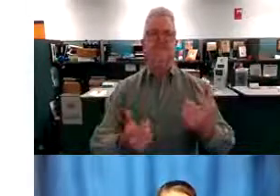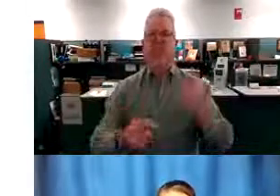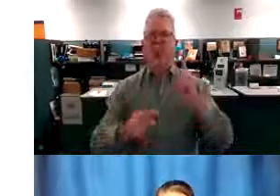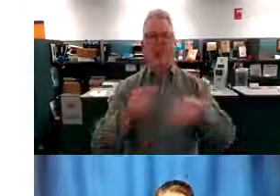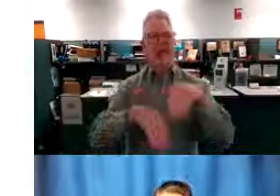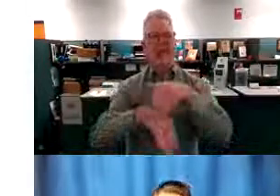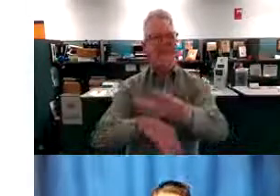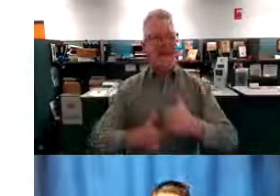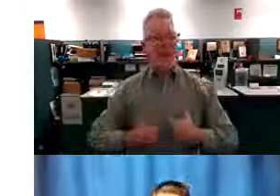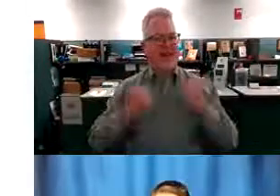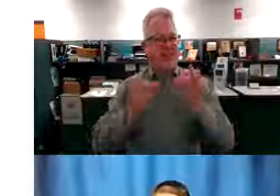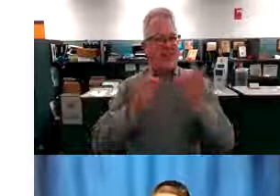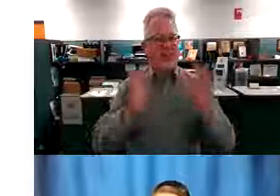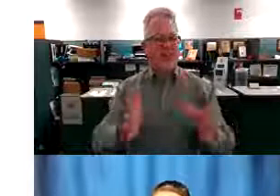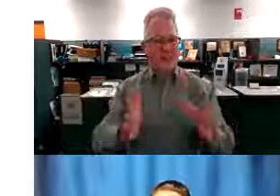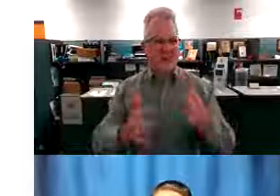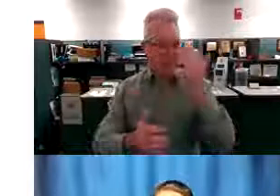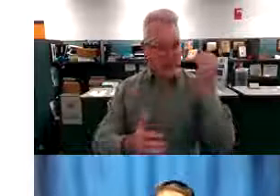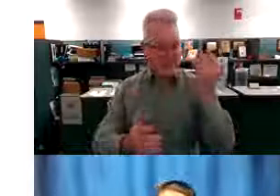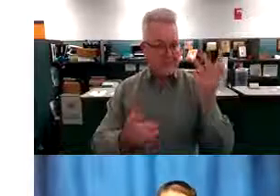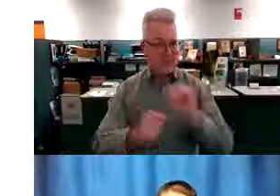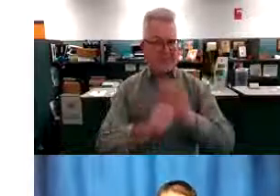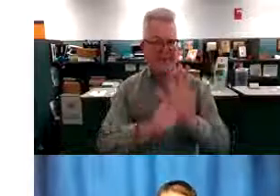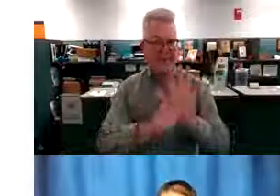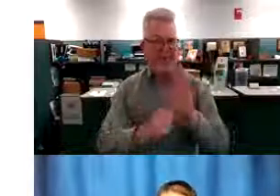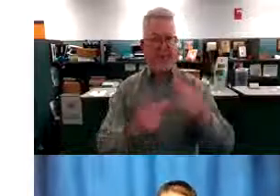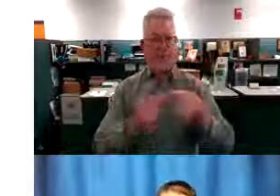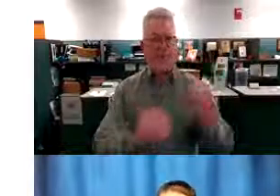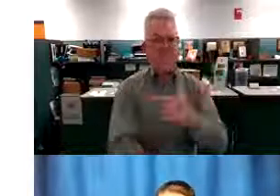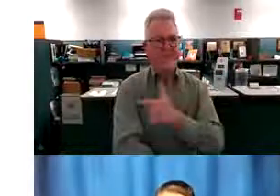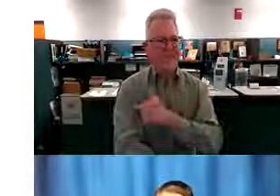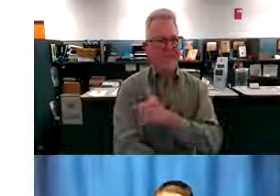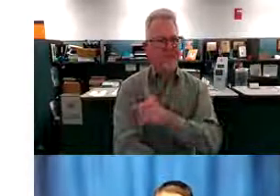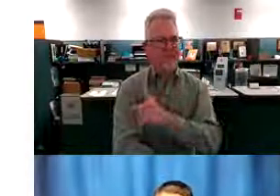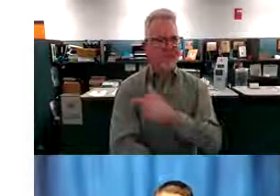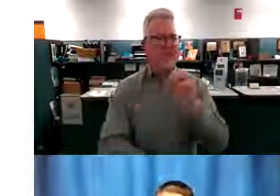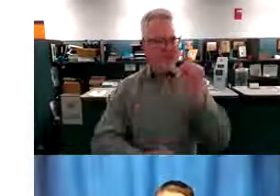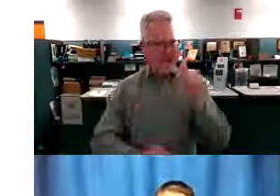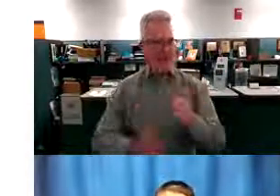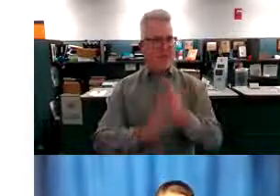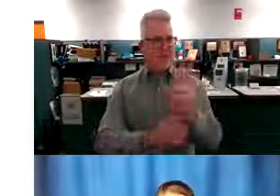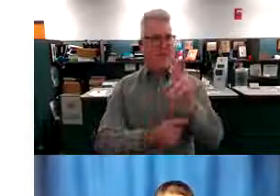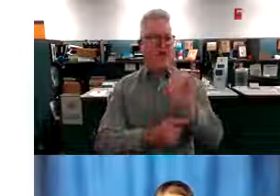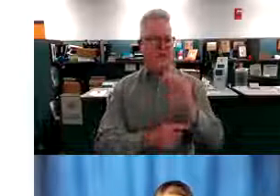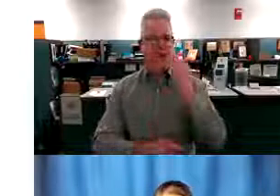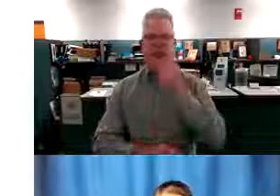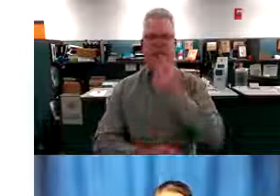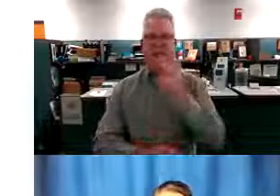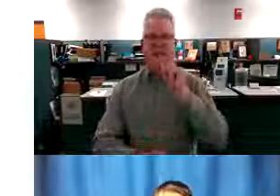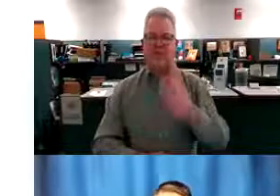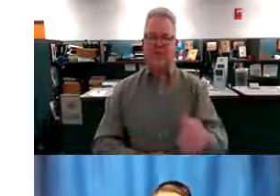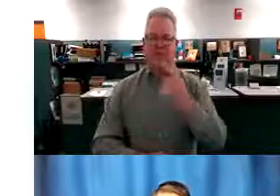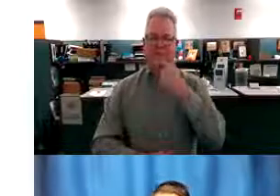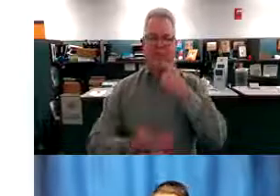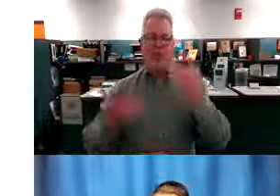for communication for a COVID test. We couldn't send live interpreters because of COVID. There was no vaccine at that point. So